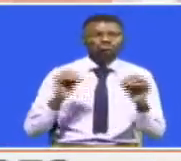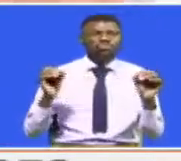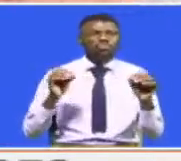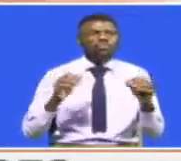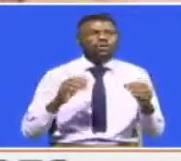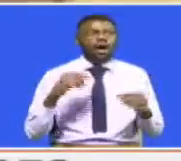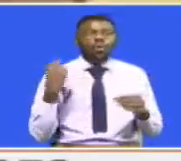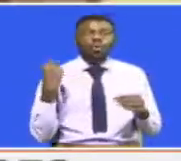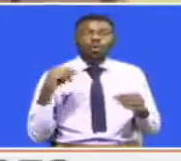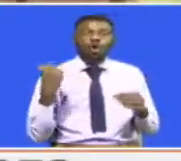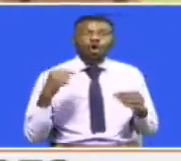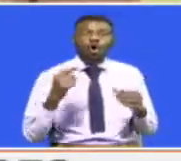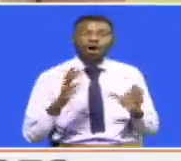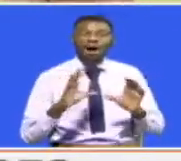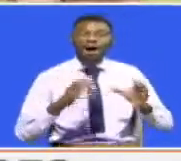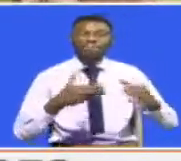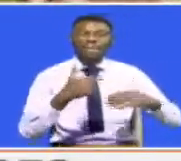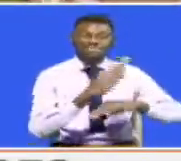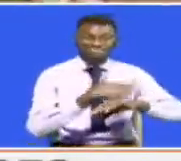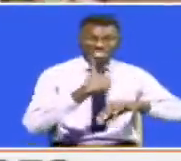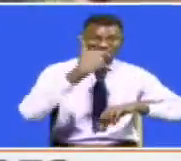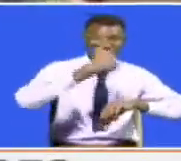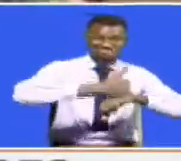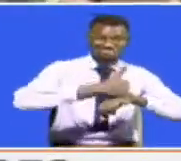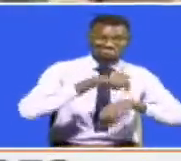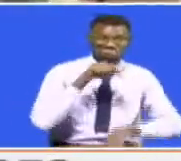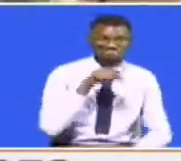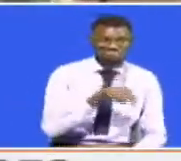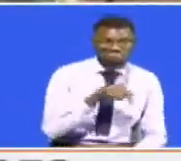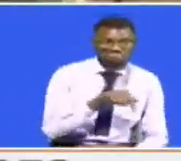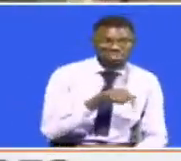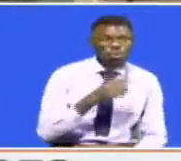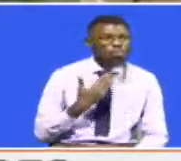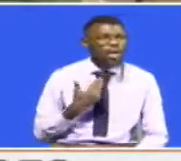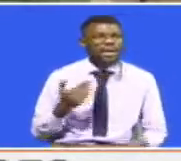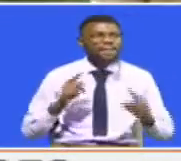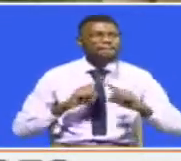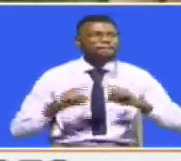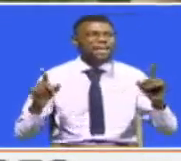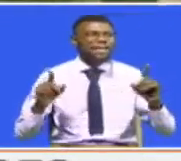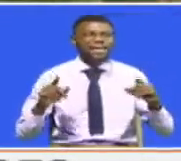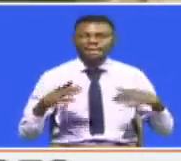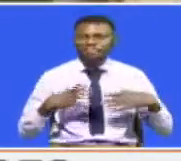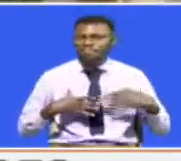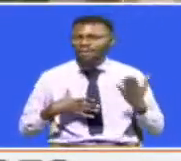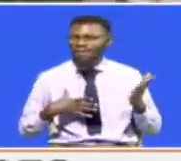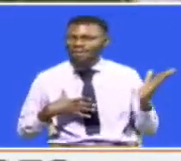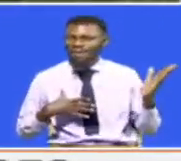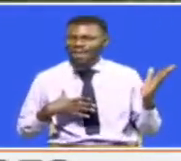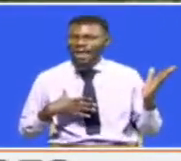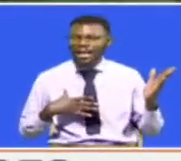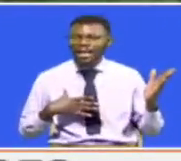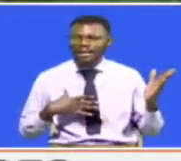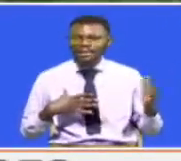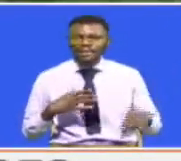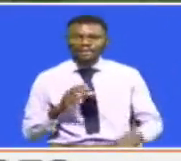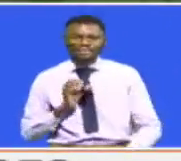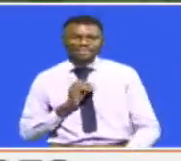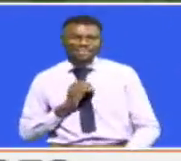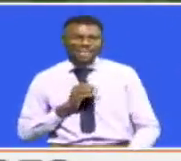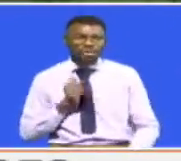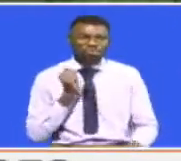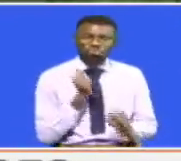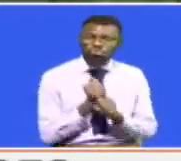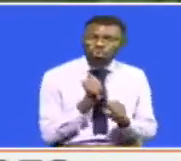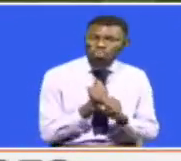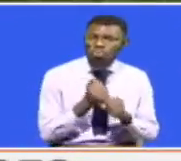gold mining factory. Artisanal miners also have their fears that they will be rendered jobless and